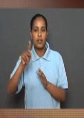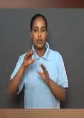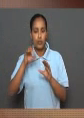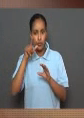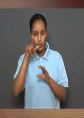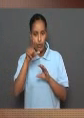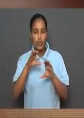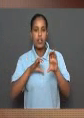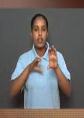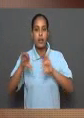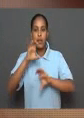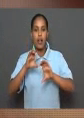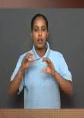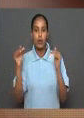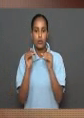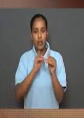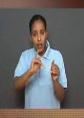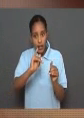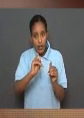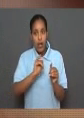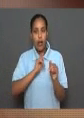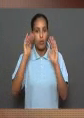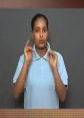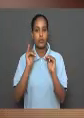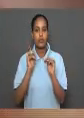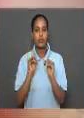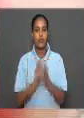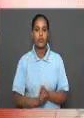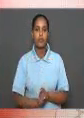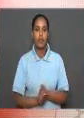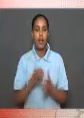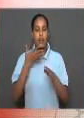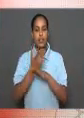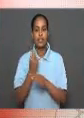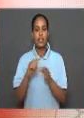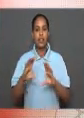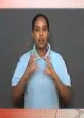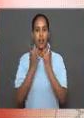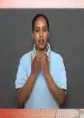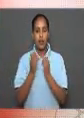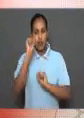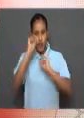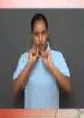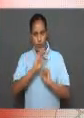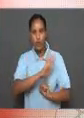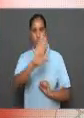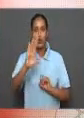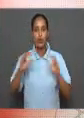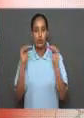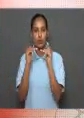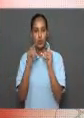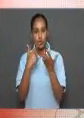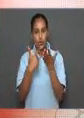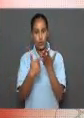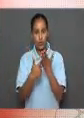your chemical equation look like mine? I hope so. After the class, compare your equation